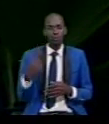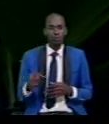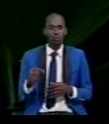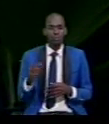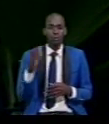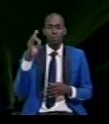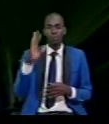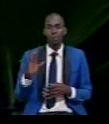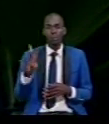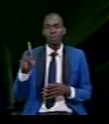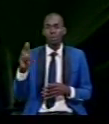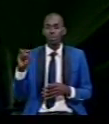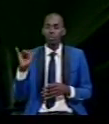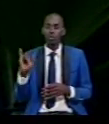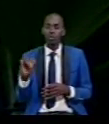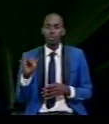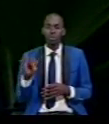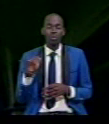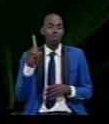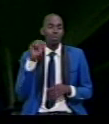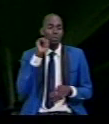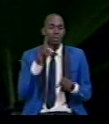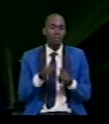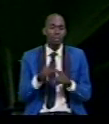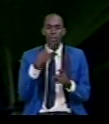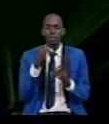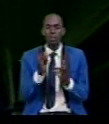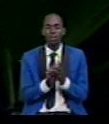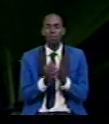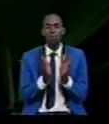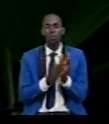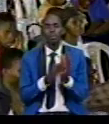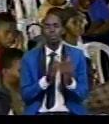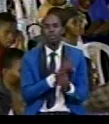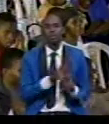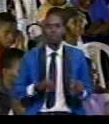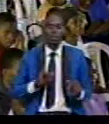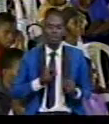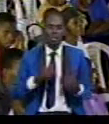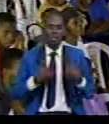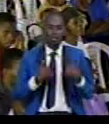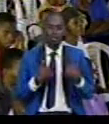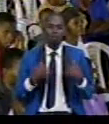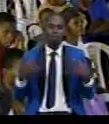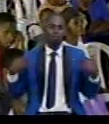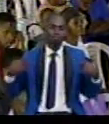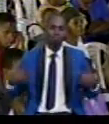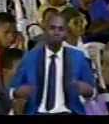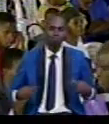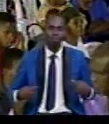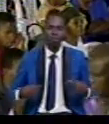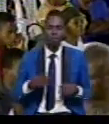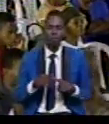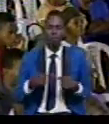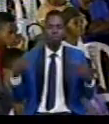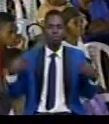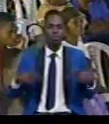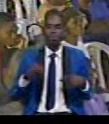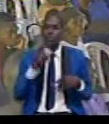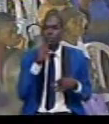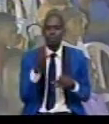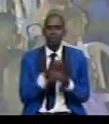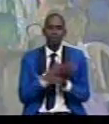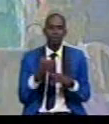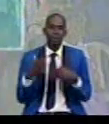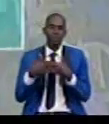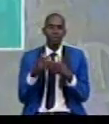saying, praise the Lord. I have been having knee pains, but the pain is gone after the prayer of the